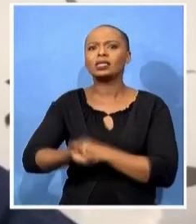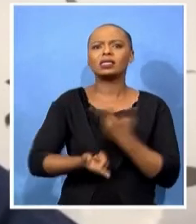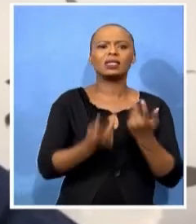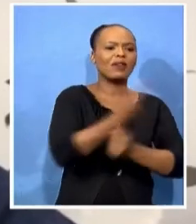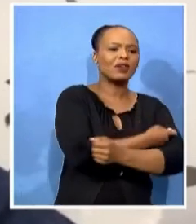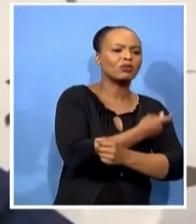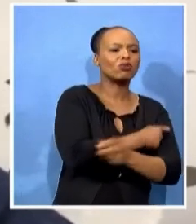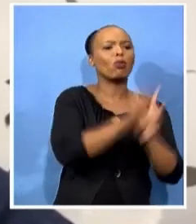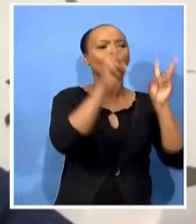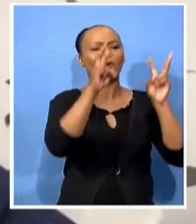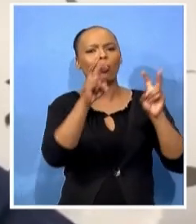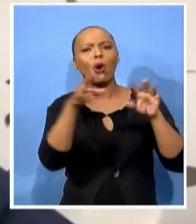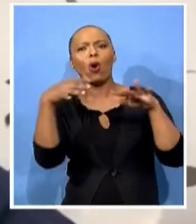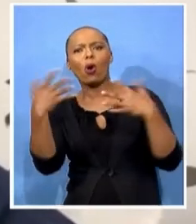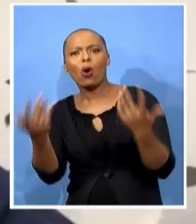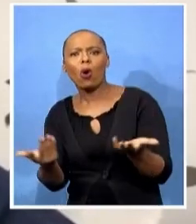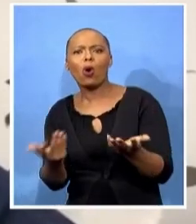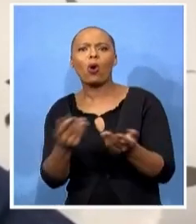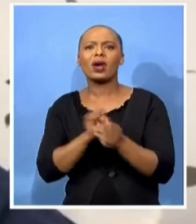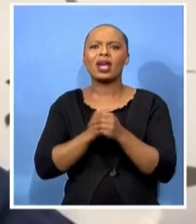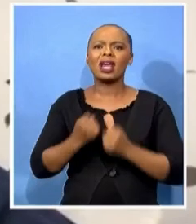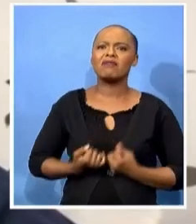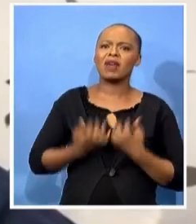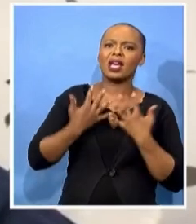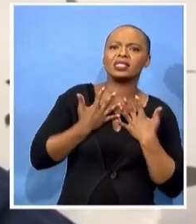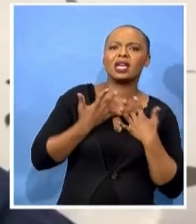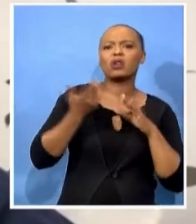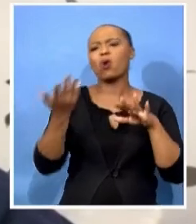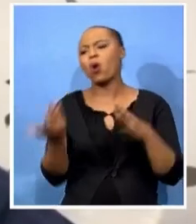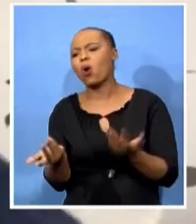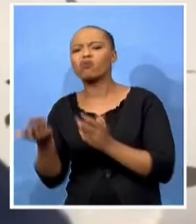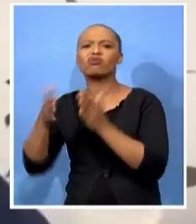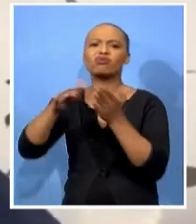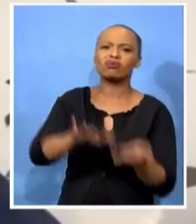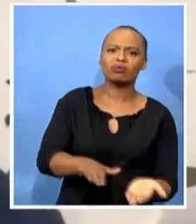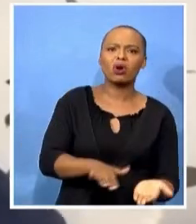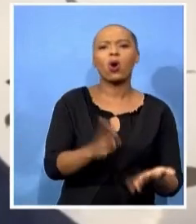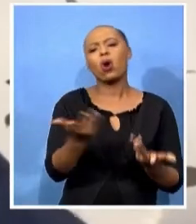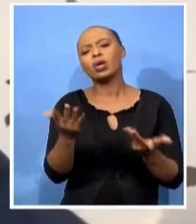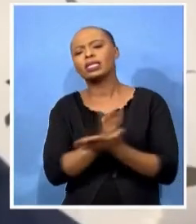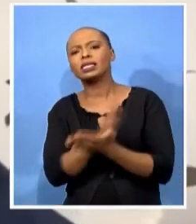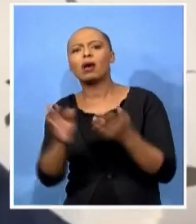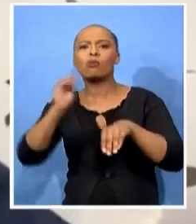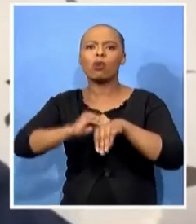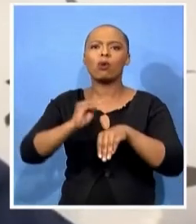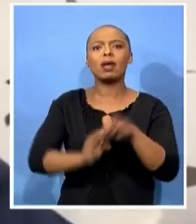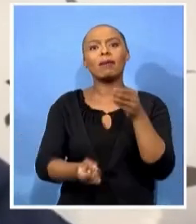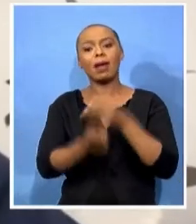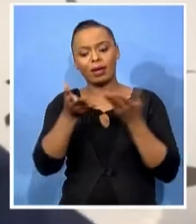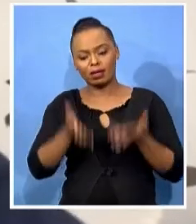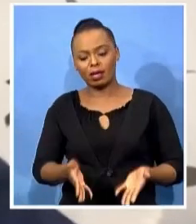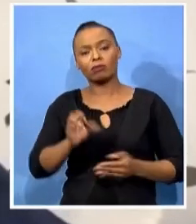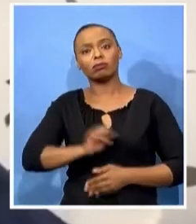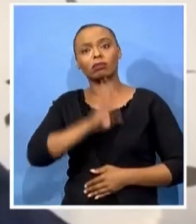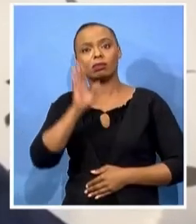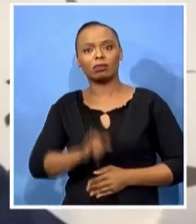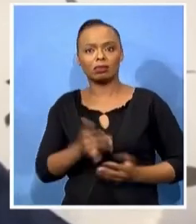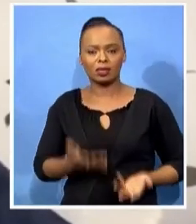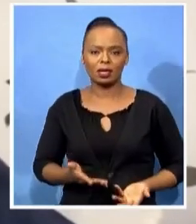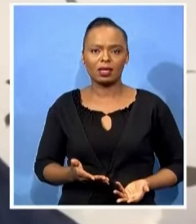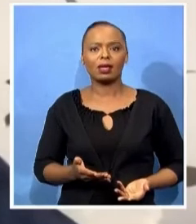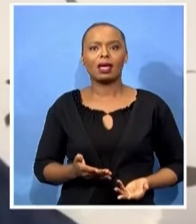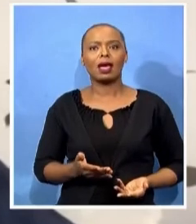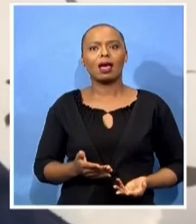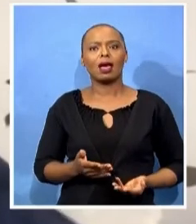or fatalities or some of the problems that we are seeing across the country. We cannot simply be following those from television stations